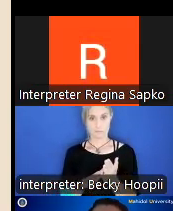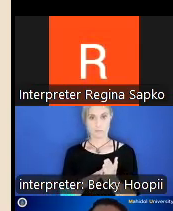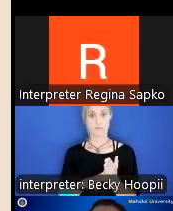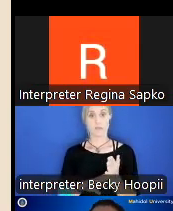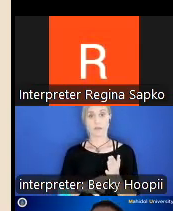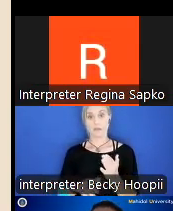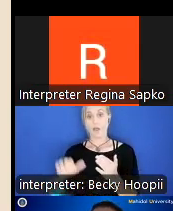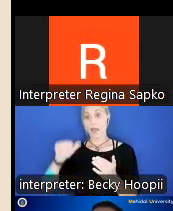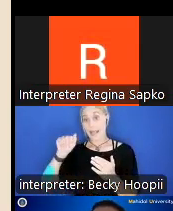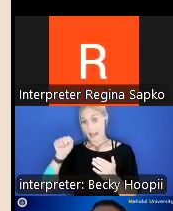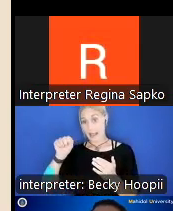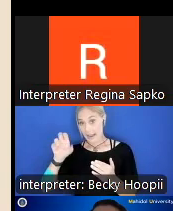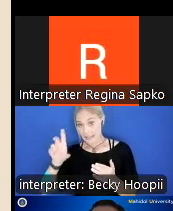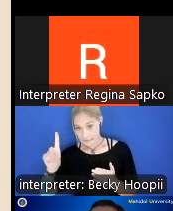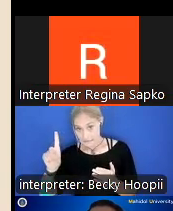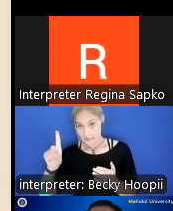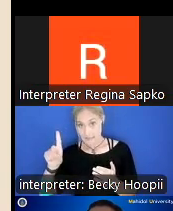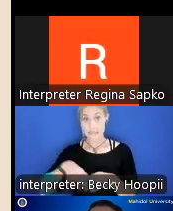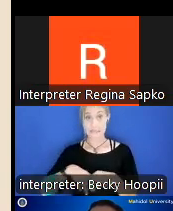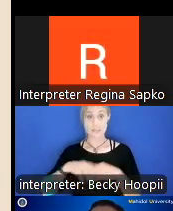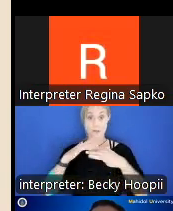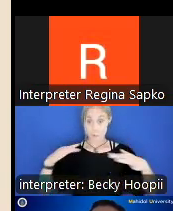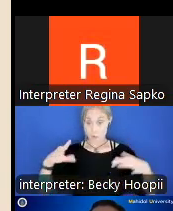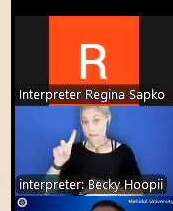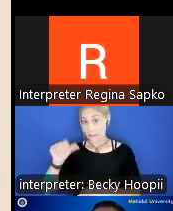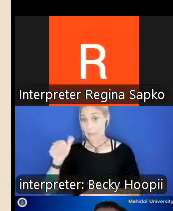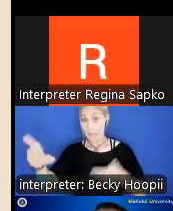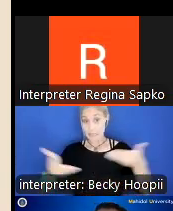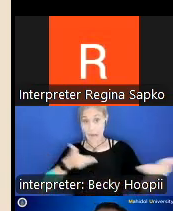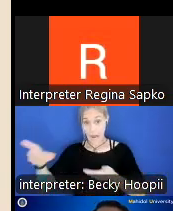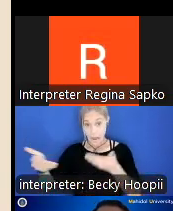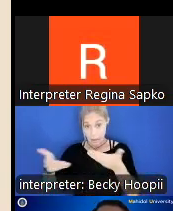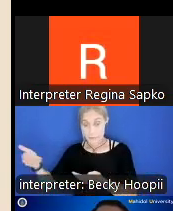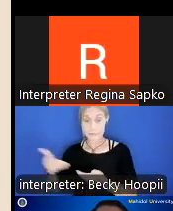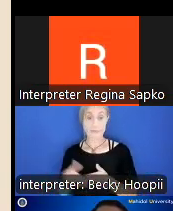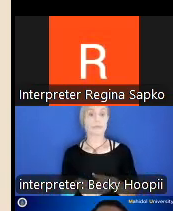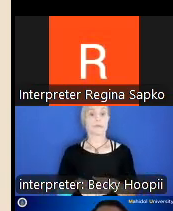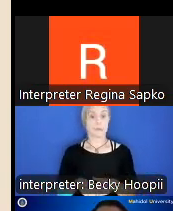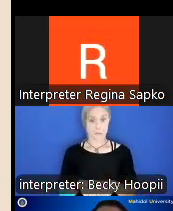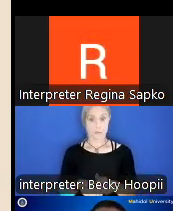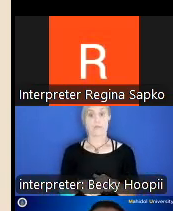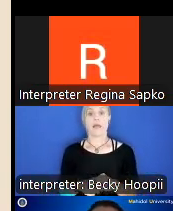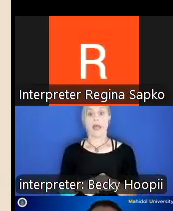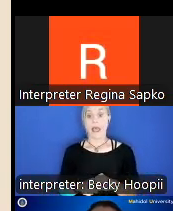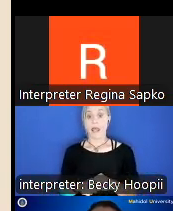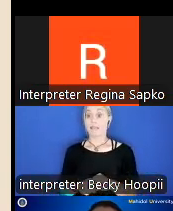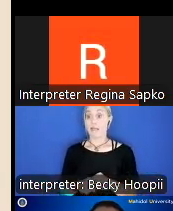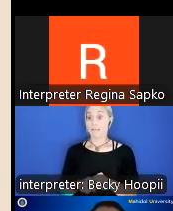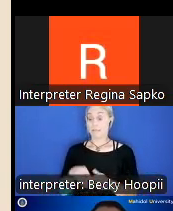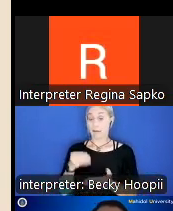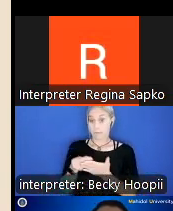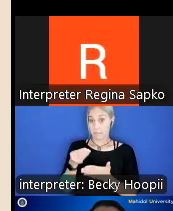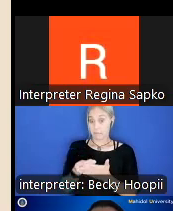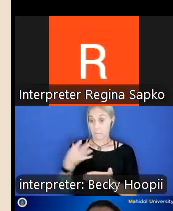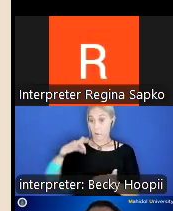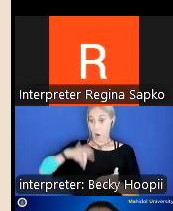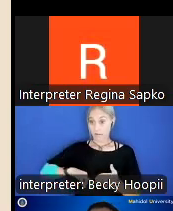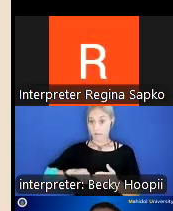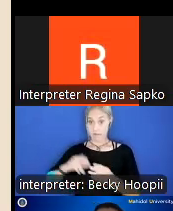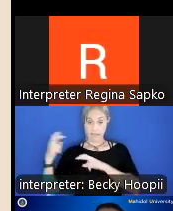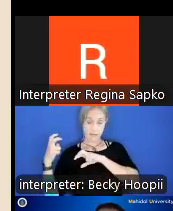autism child, and reinvest profit into the training and